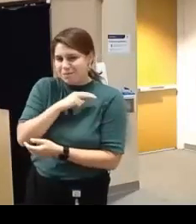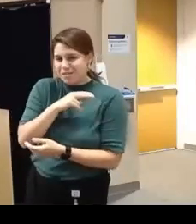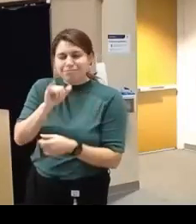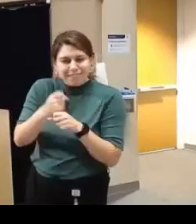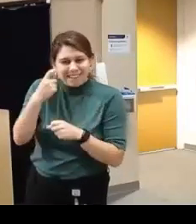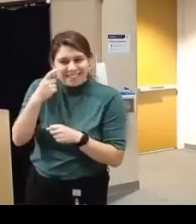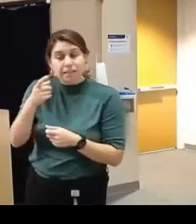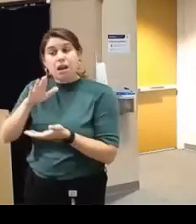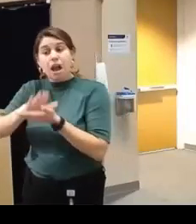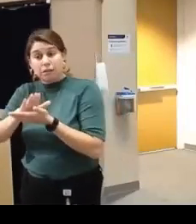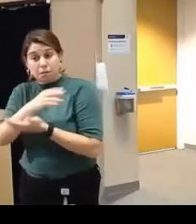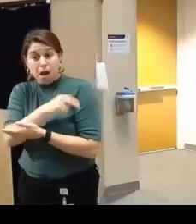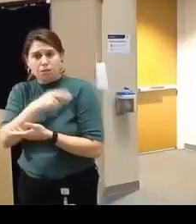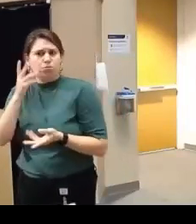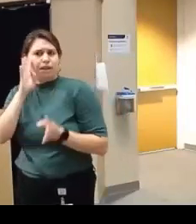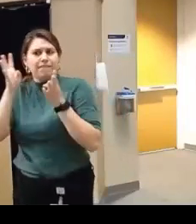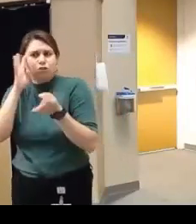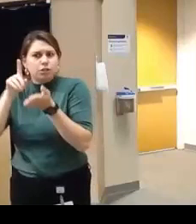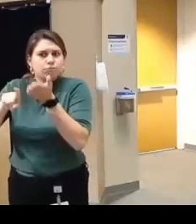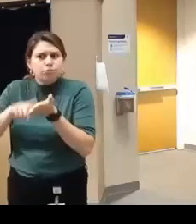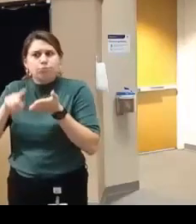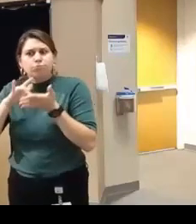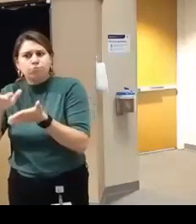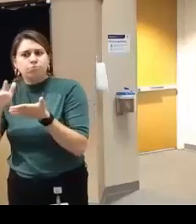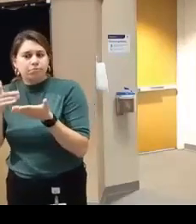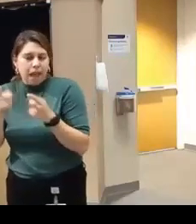of innovation is sometimes easier to happen.